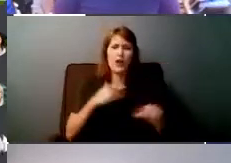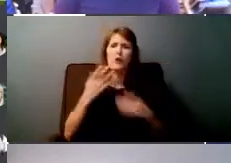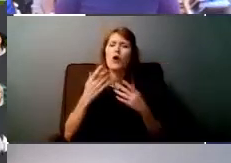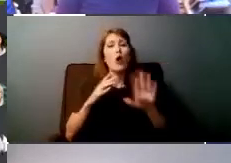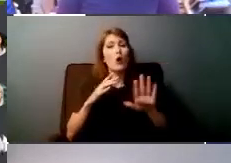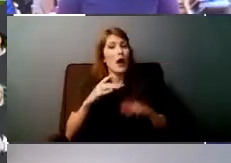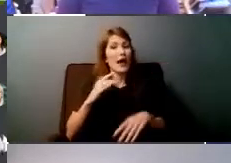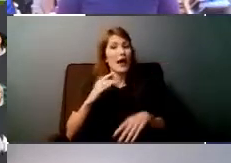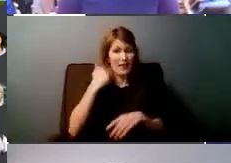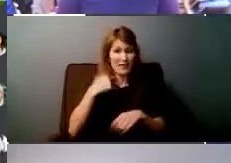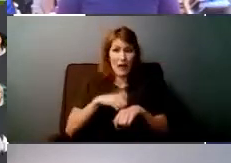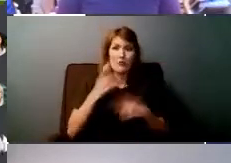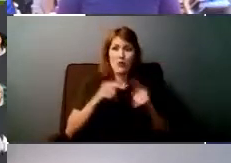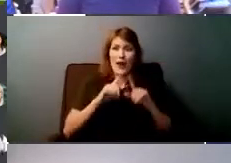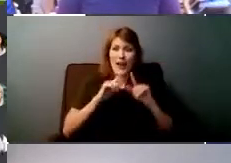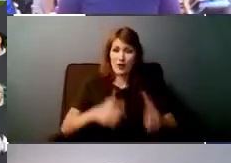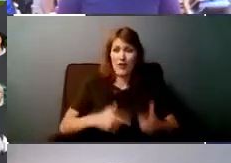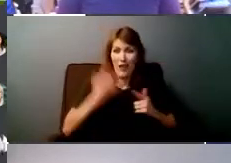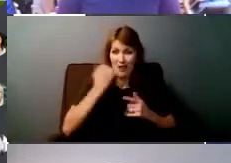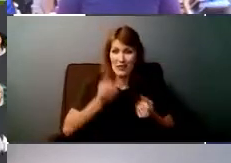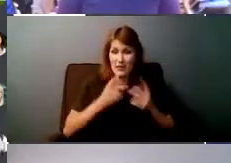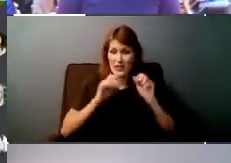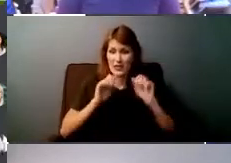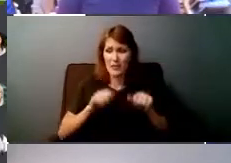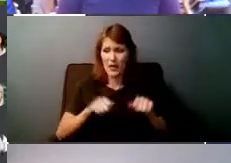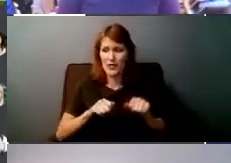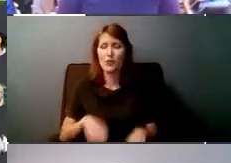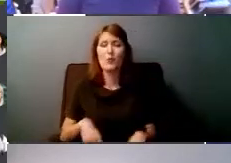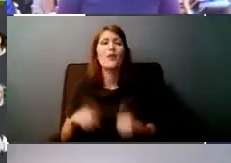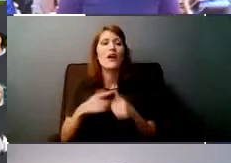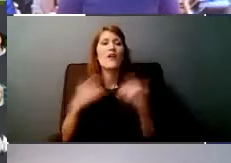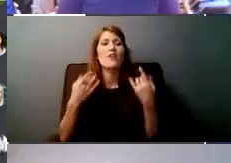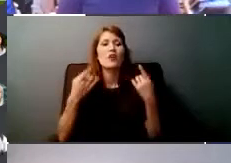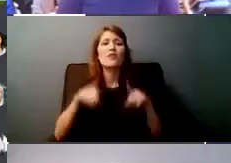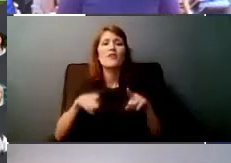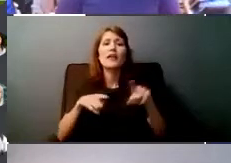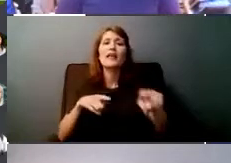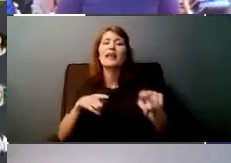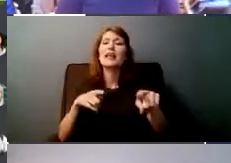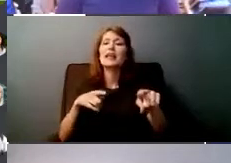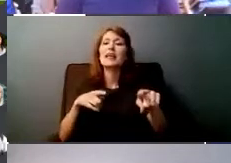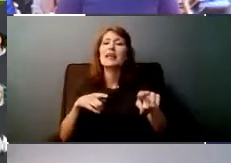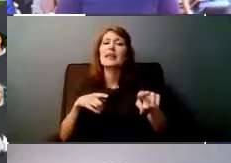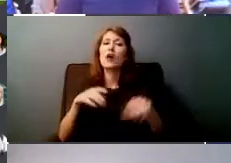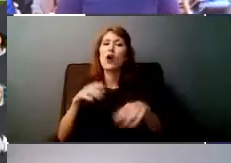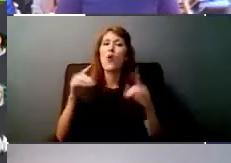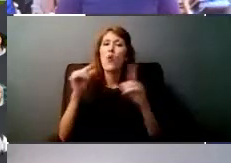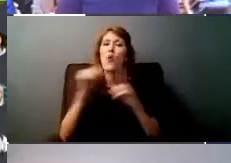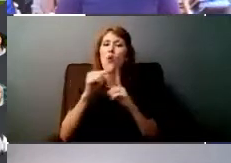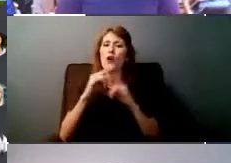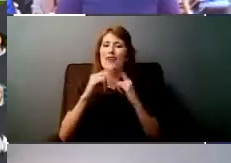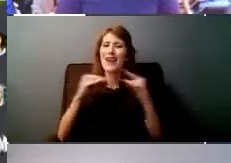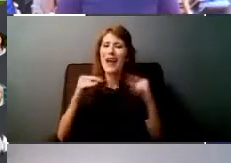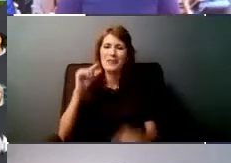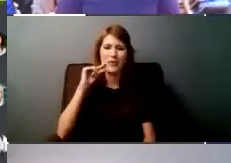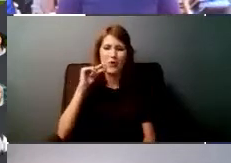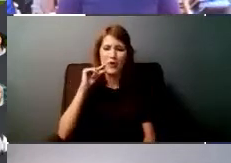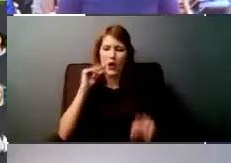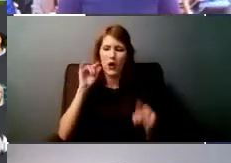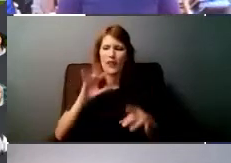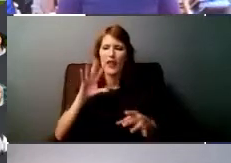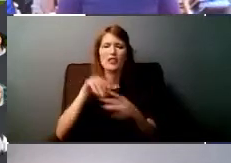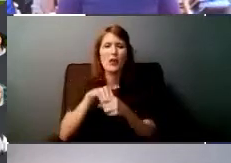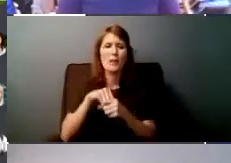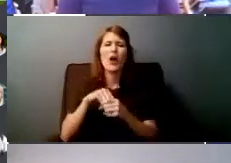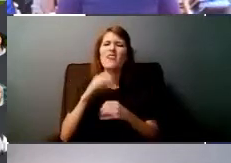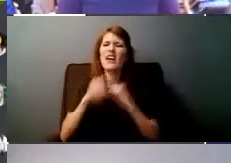through. The first one is an event called WordCamp San Antonio. WordCamp is part of an international